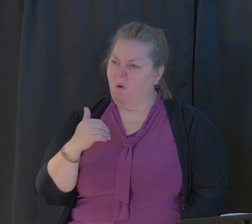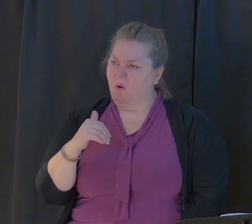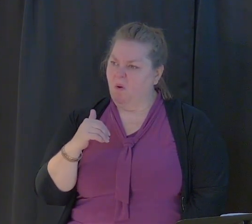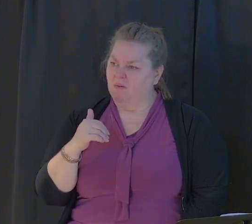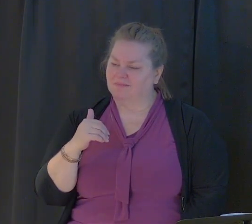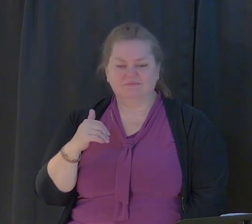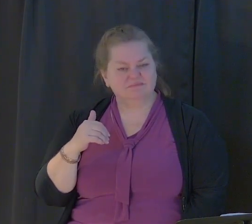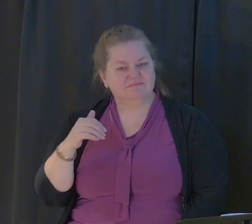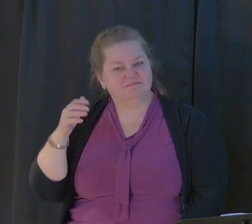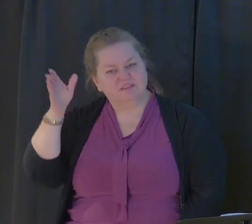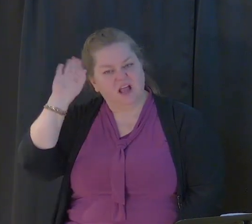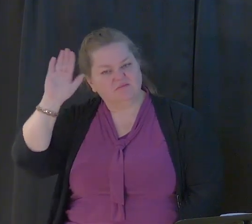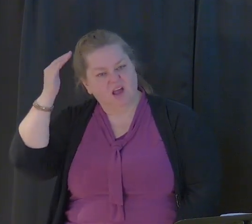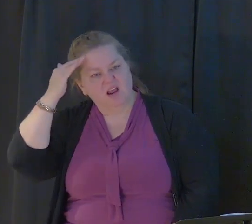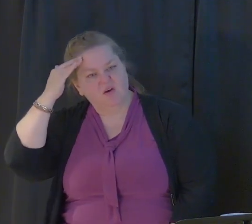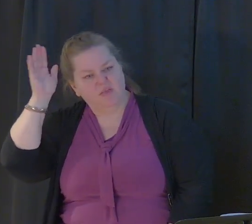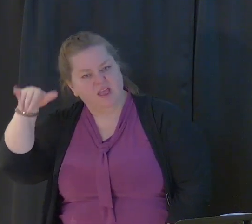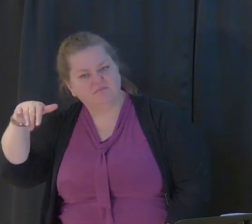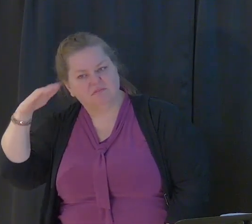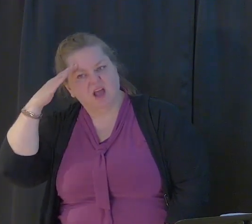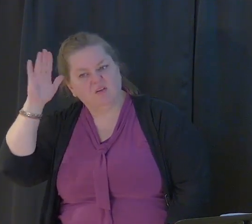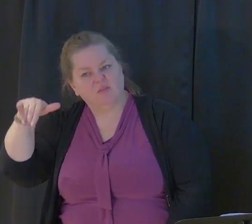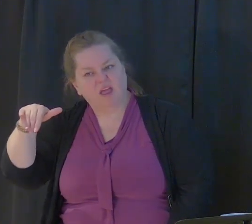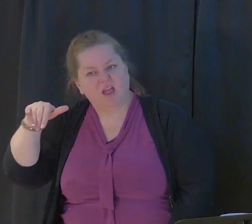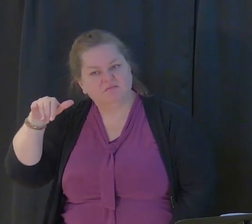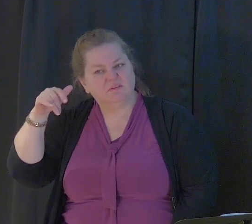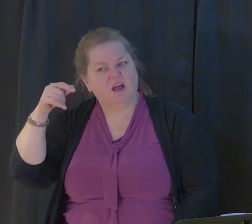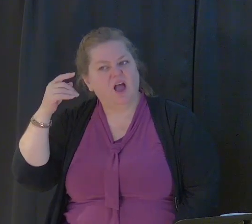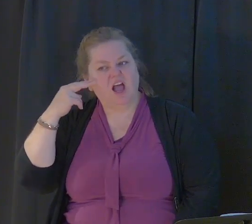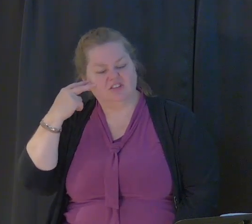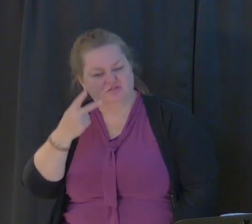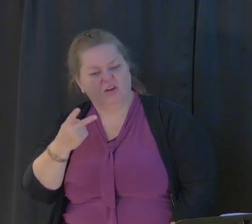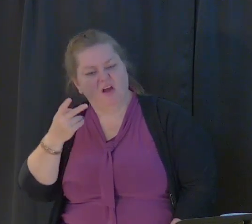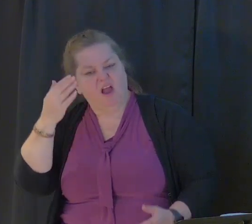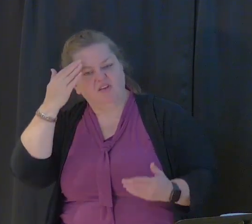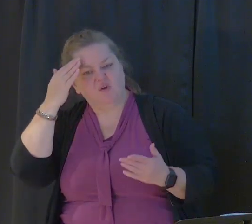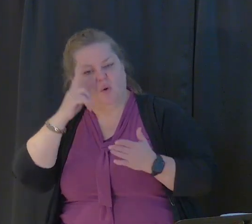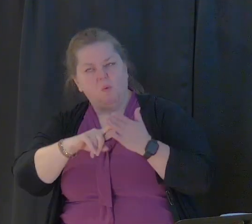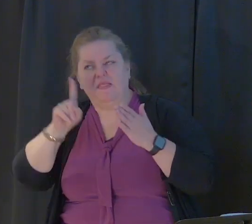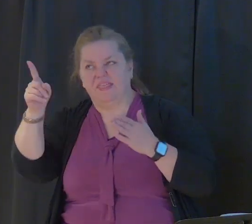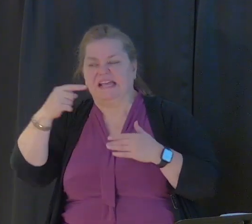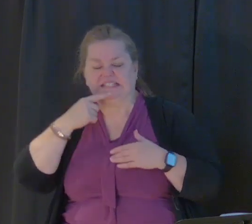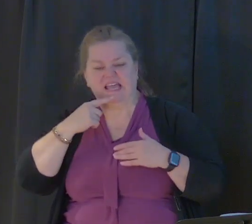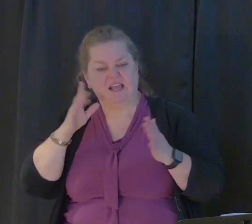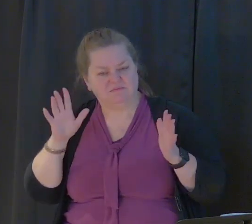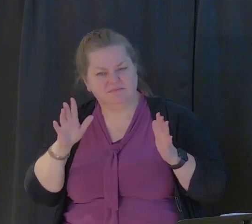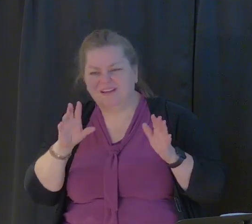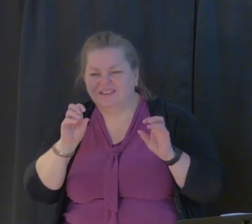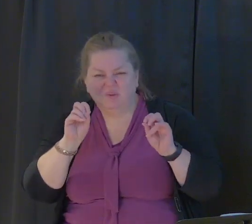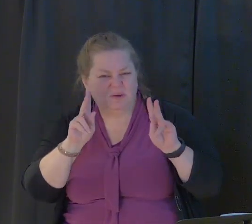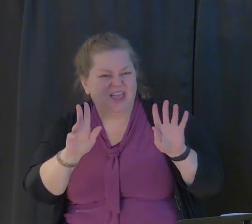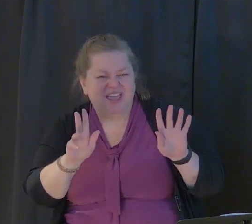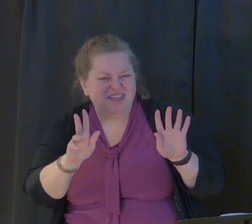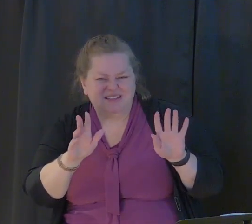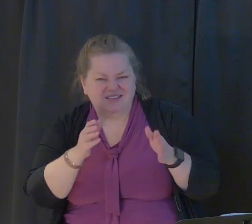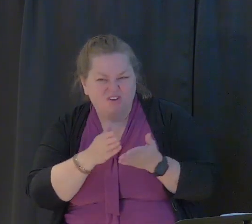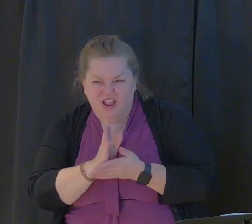Yeah, I know. I heard what they said. It's okay, though. It's all right.